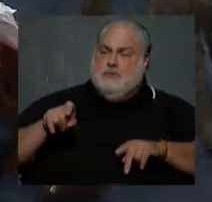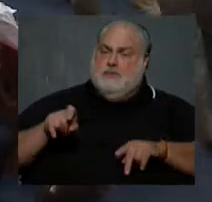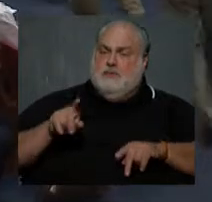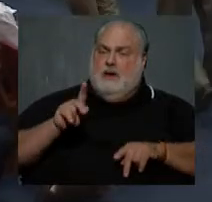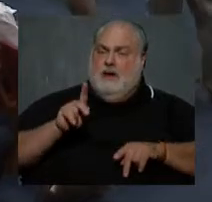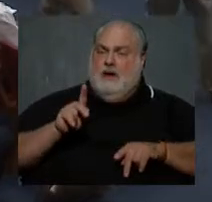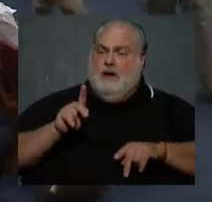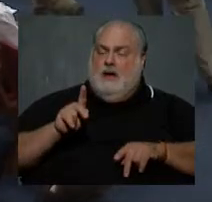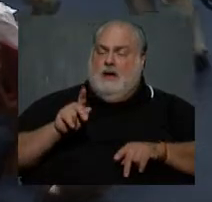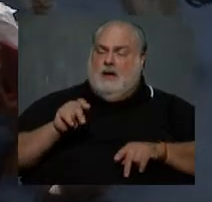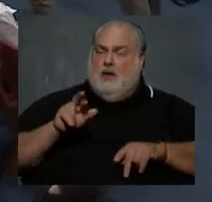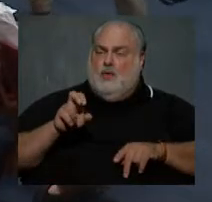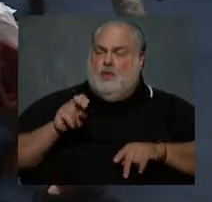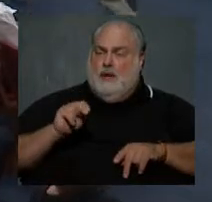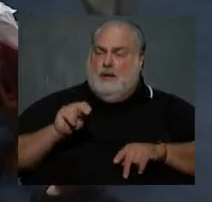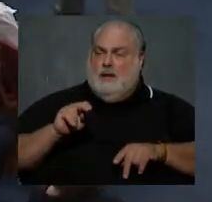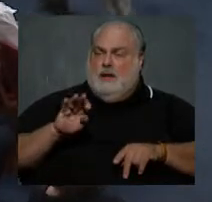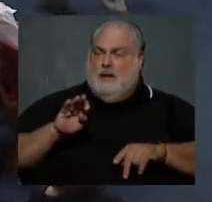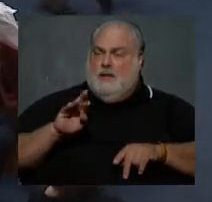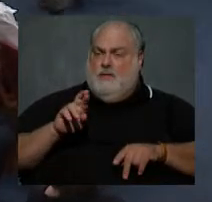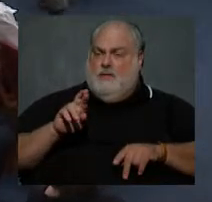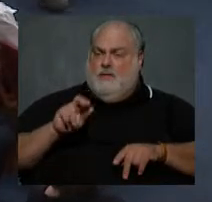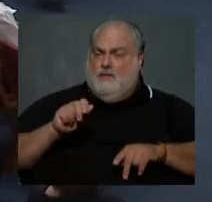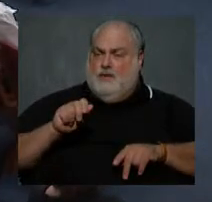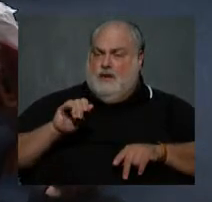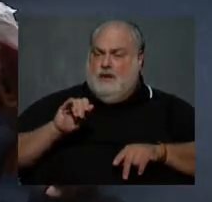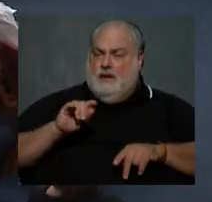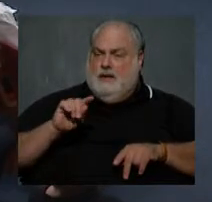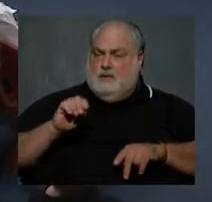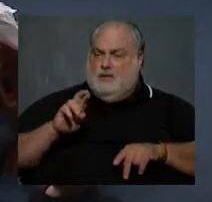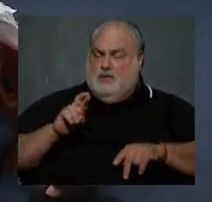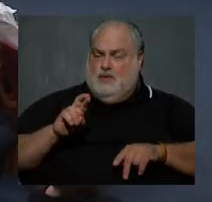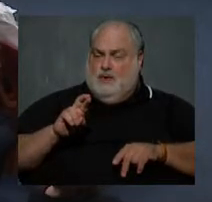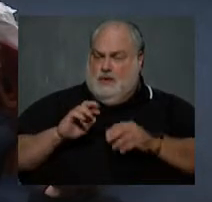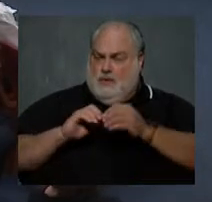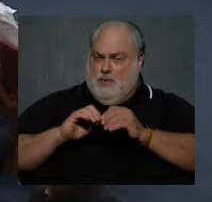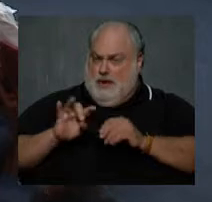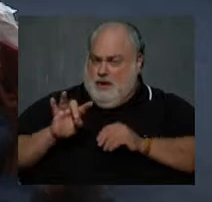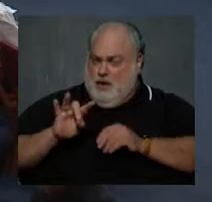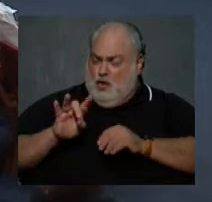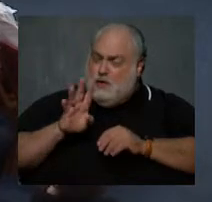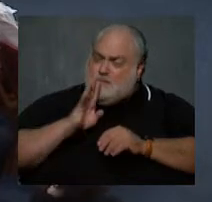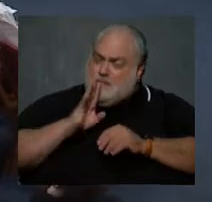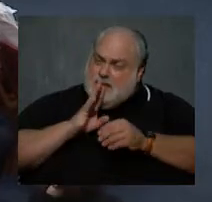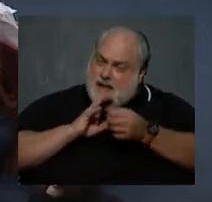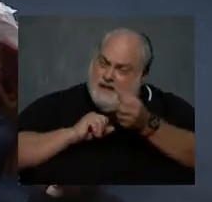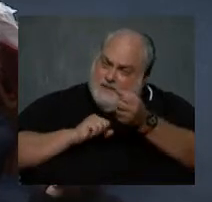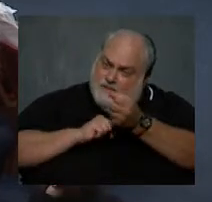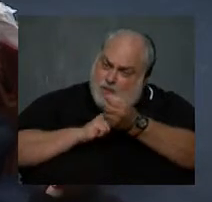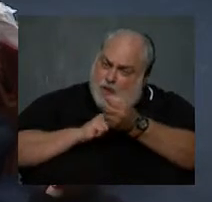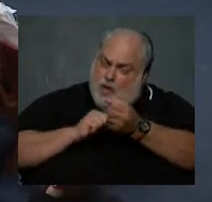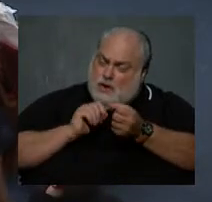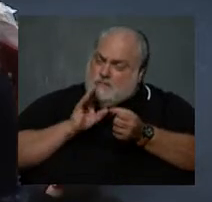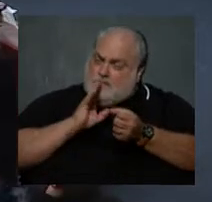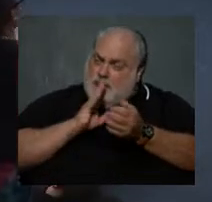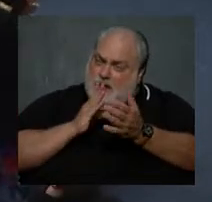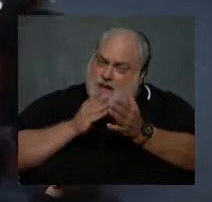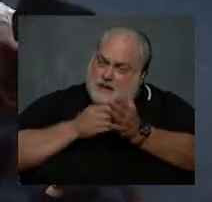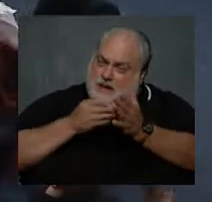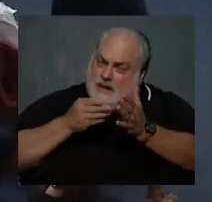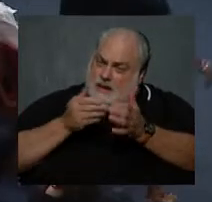Corrine Frazier regarding item number 8. Are you here speaking for the application or against the